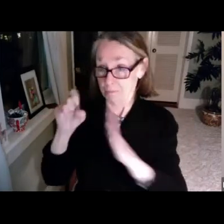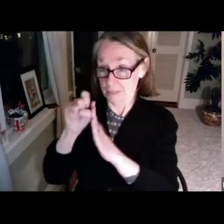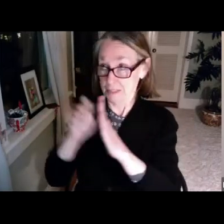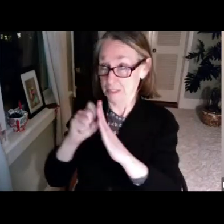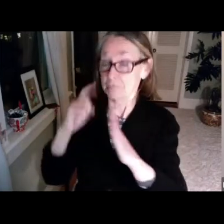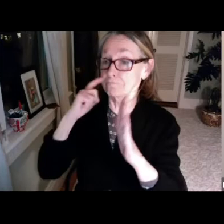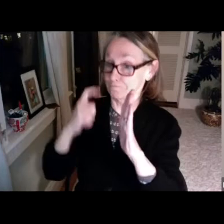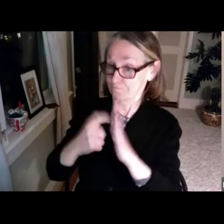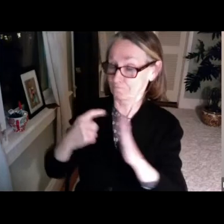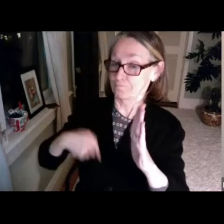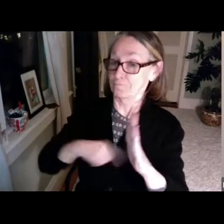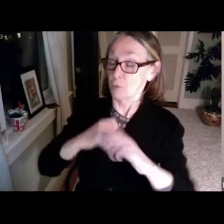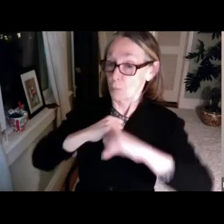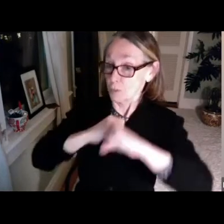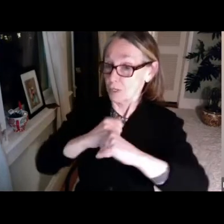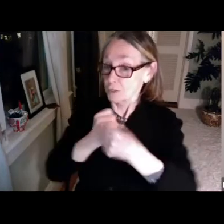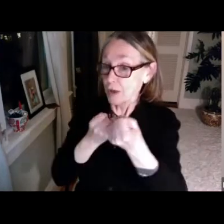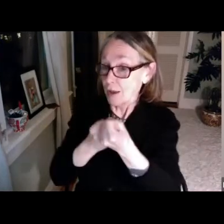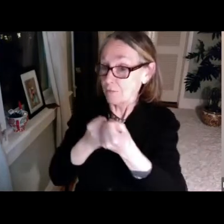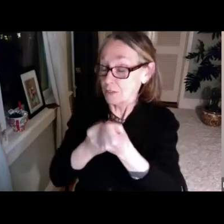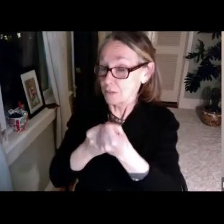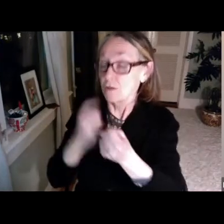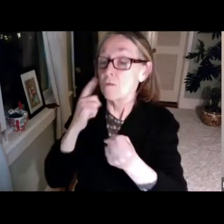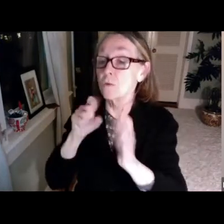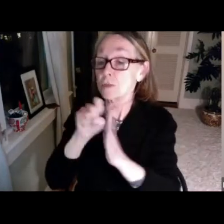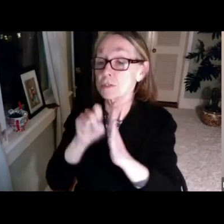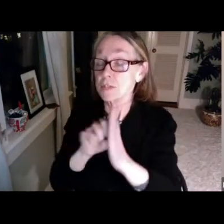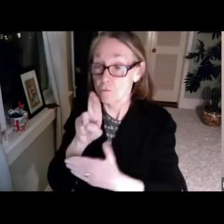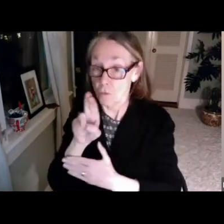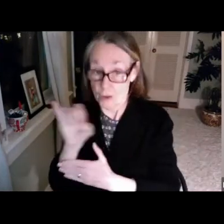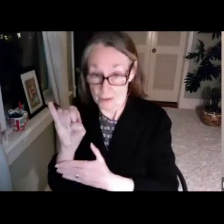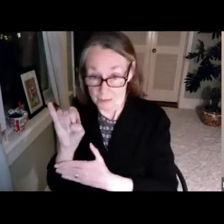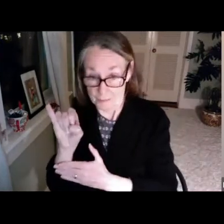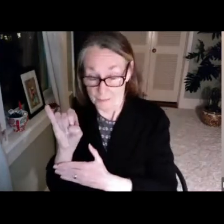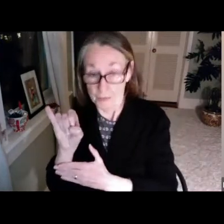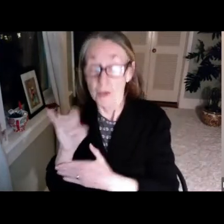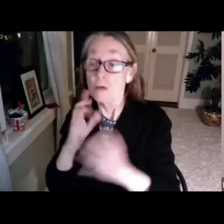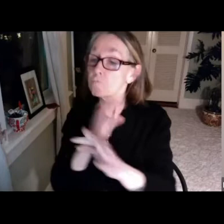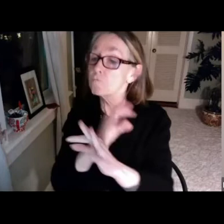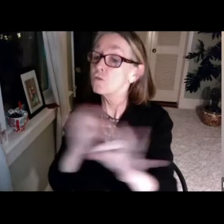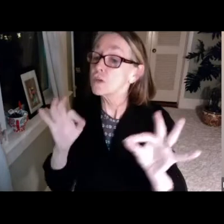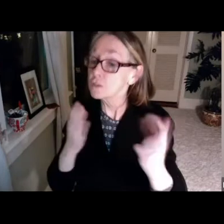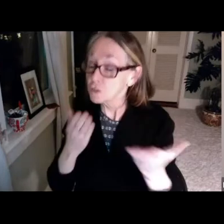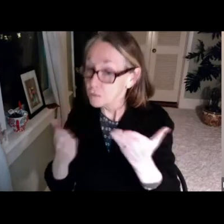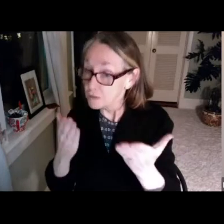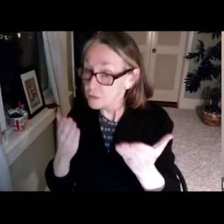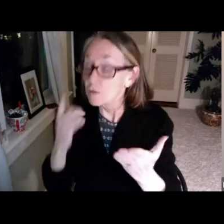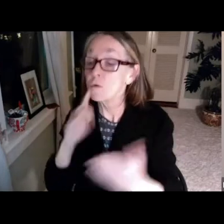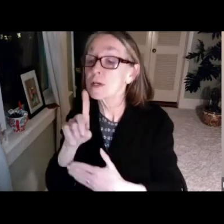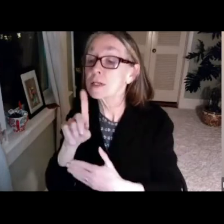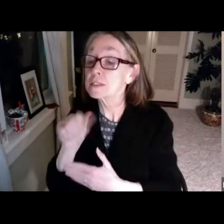for the state of Rhode Island. We provide free legal services to individuals with disabilities and with